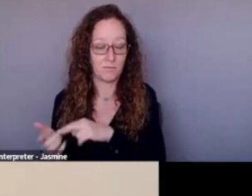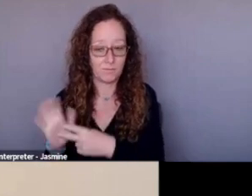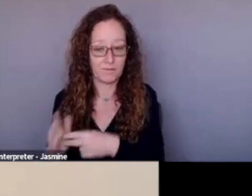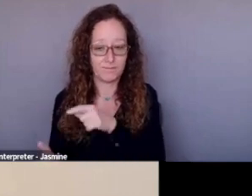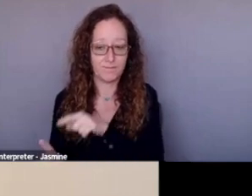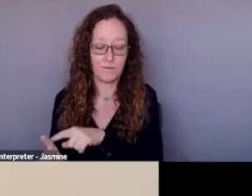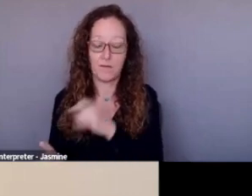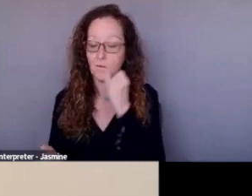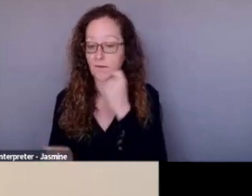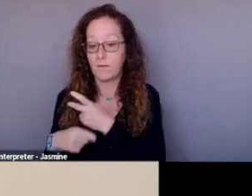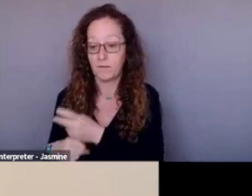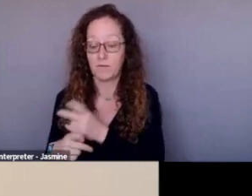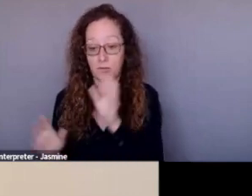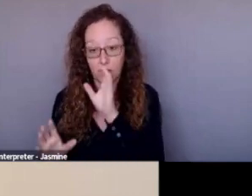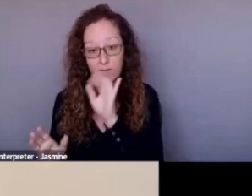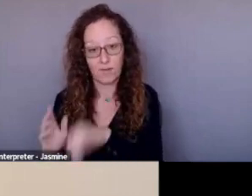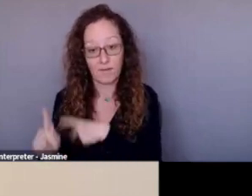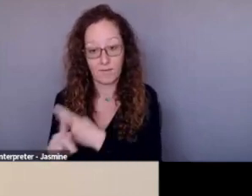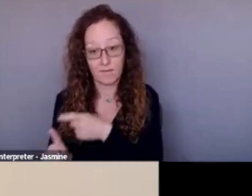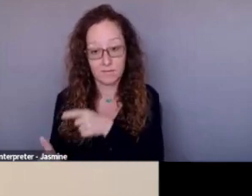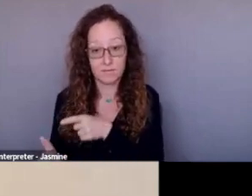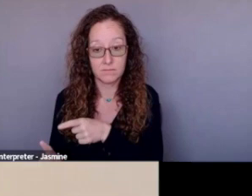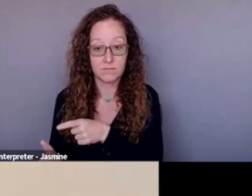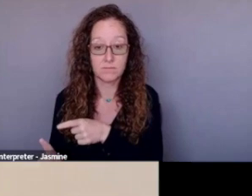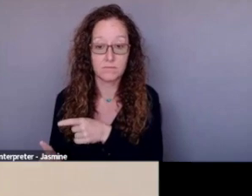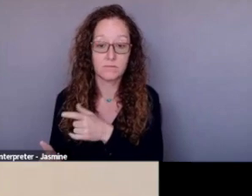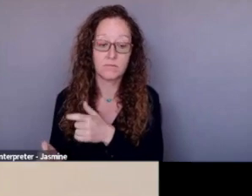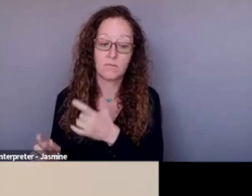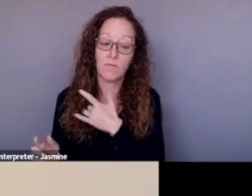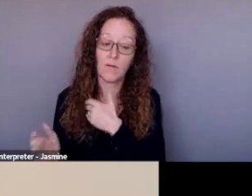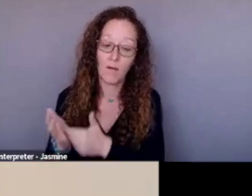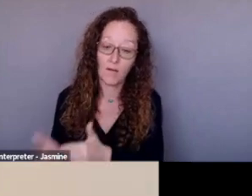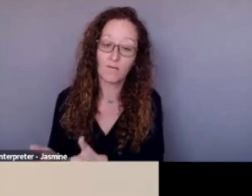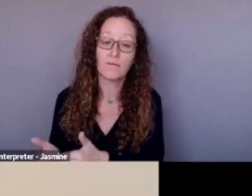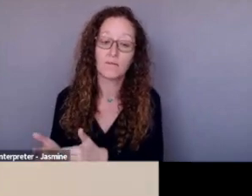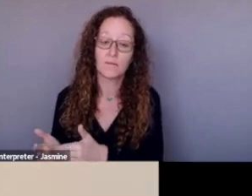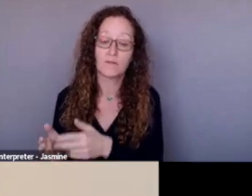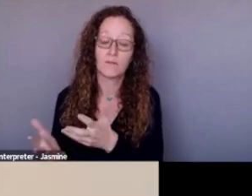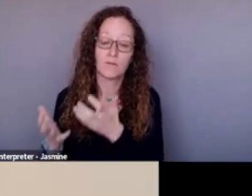for a dramaturg, most